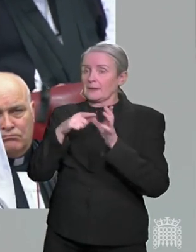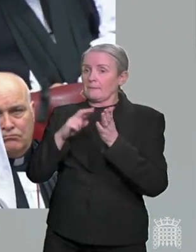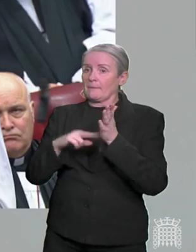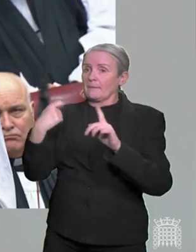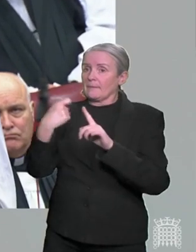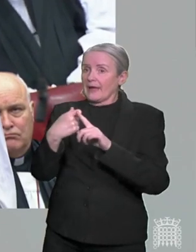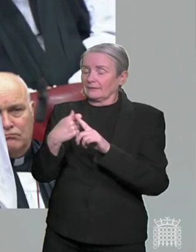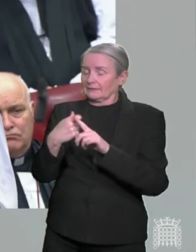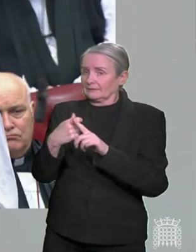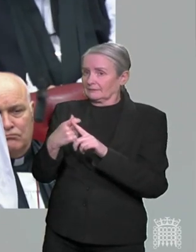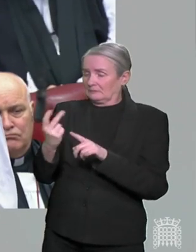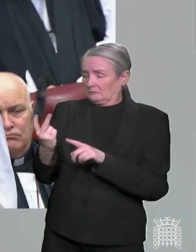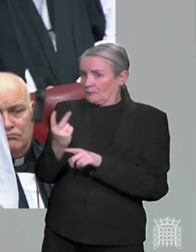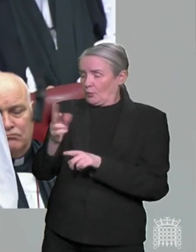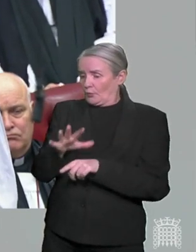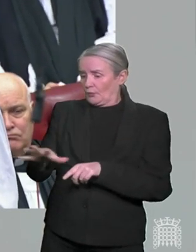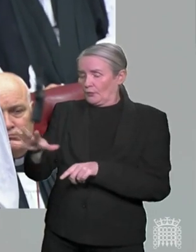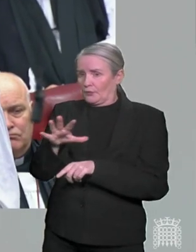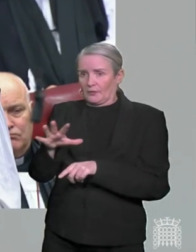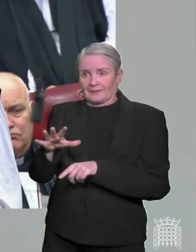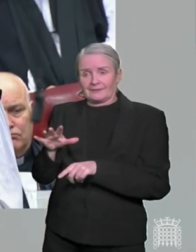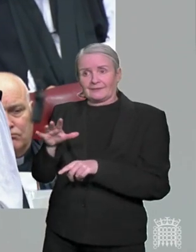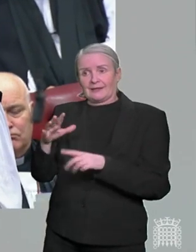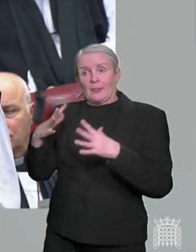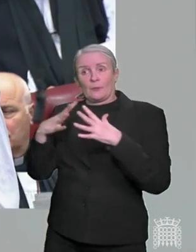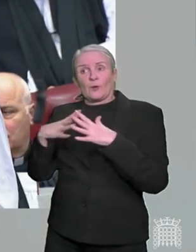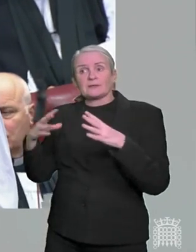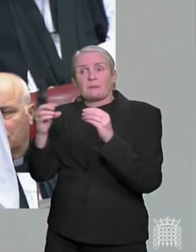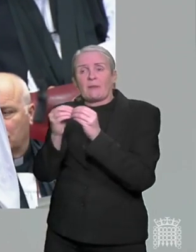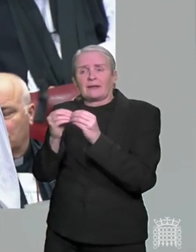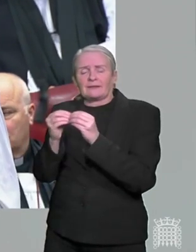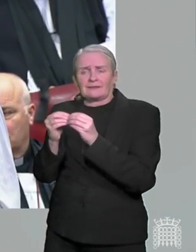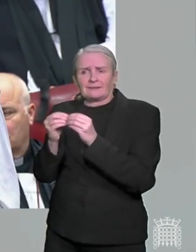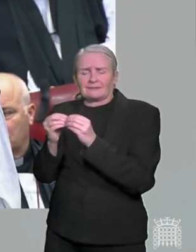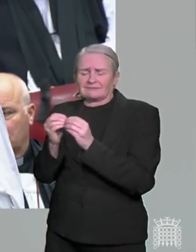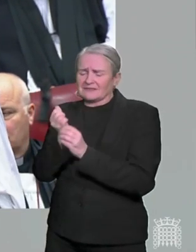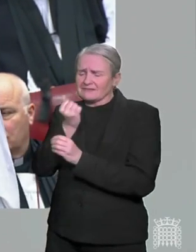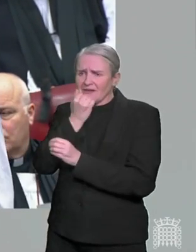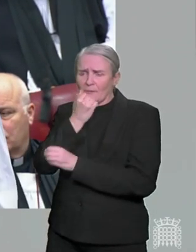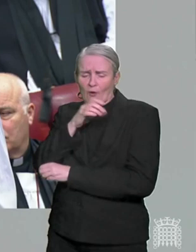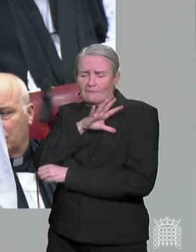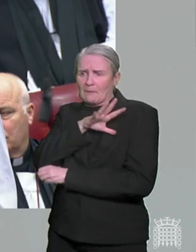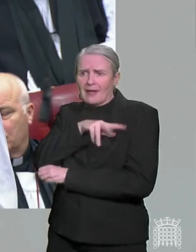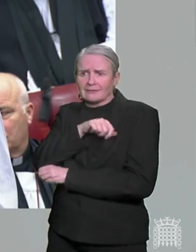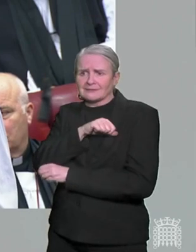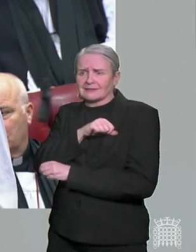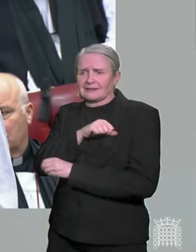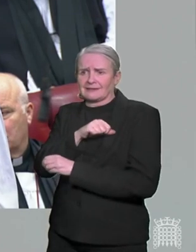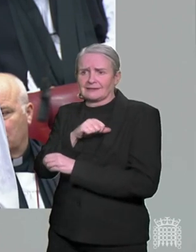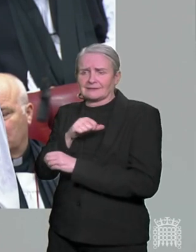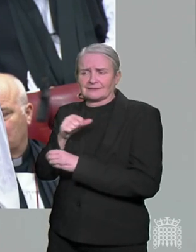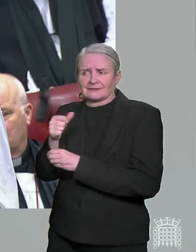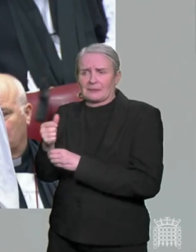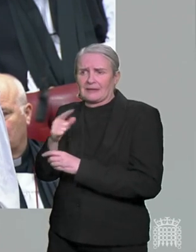is almost forgotten that very large numbers of Palestinians have been killed by people who live in